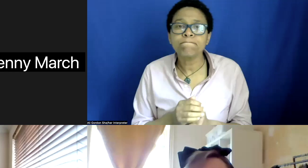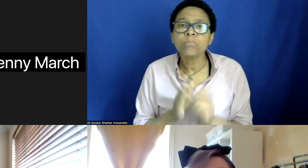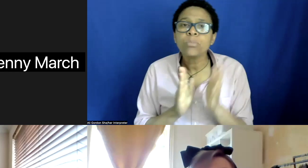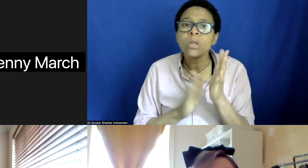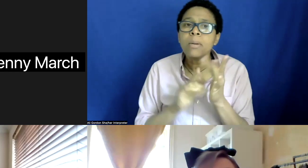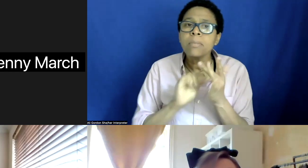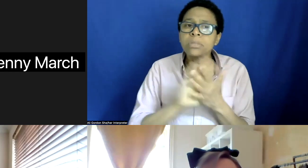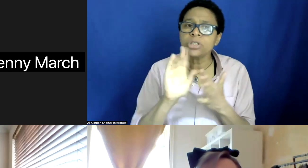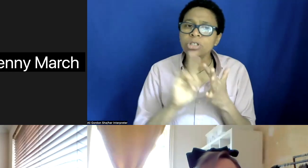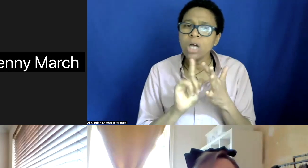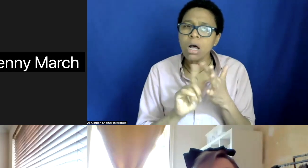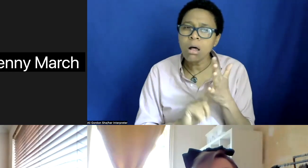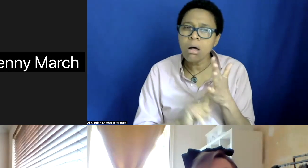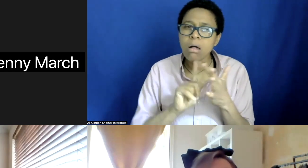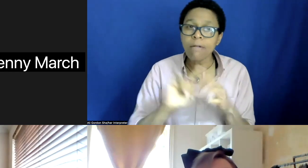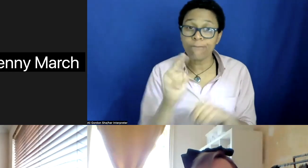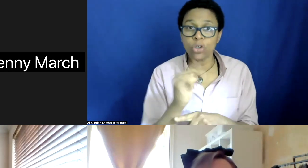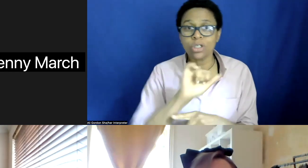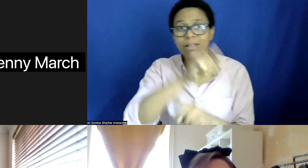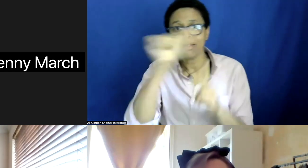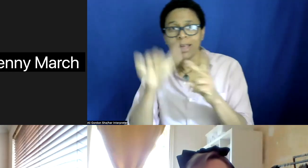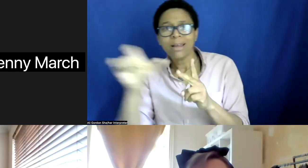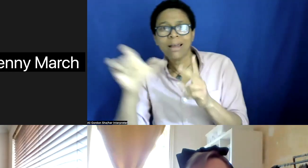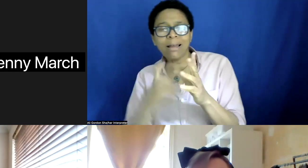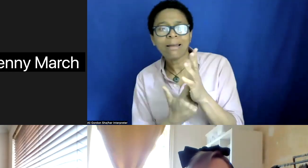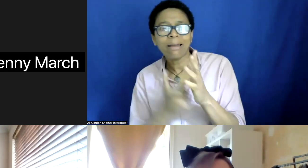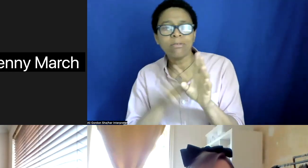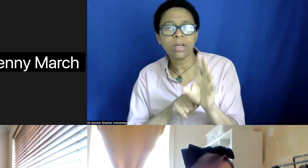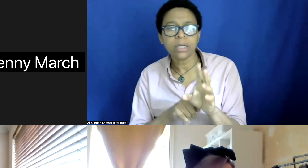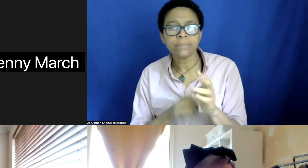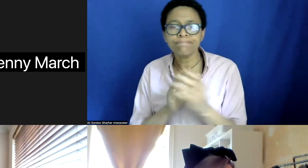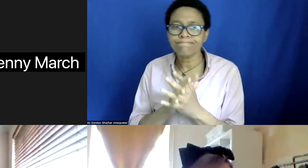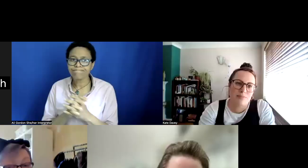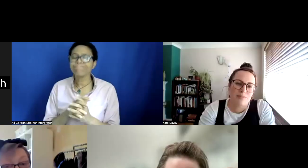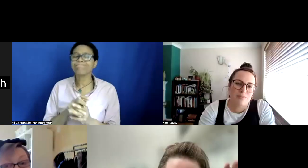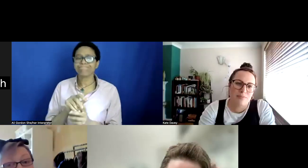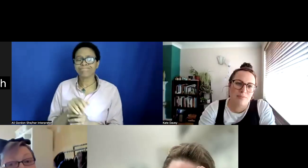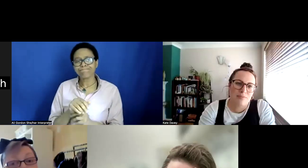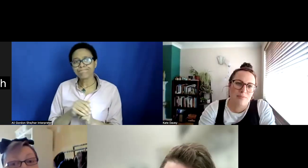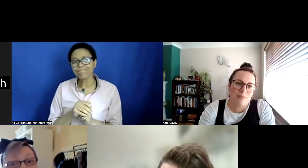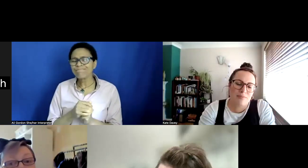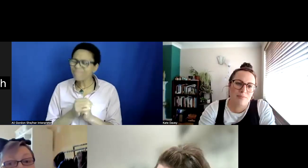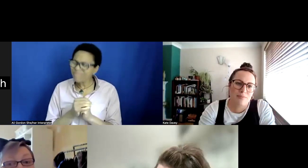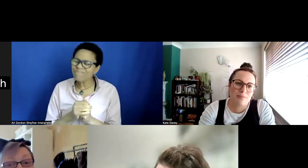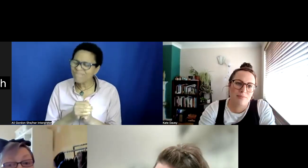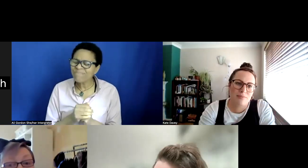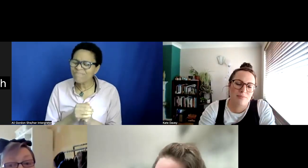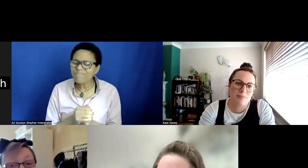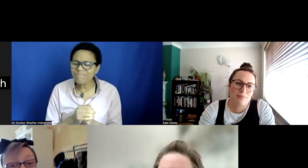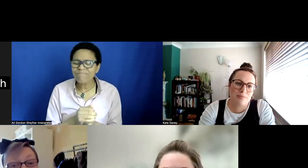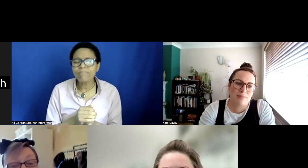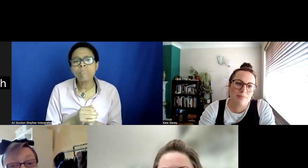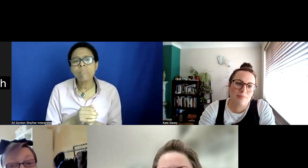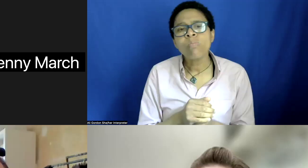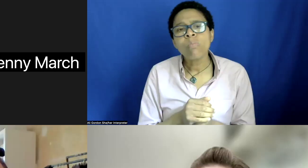to Carrie. So I think what I was going to say leads on a little bit from what Morag was saying,